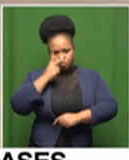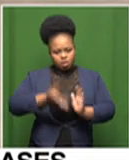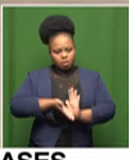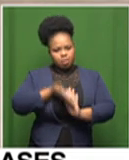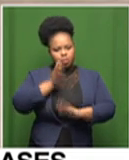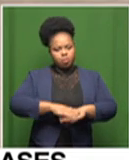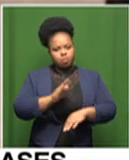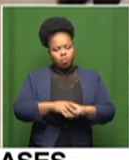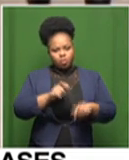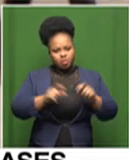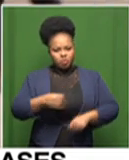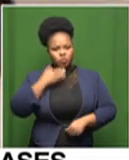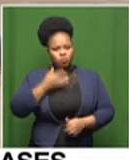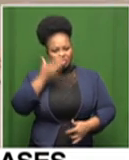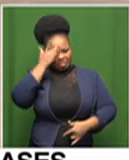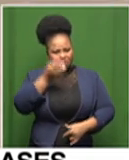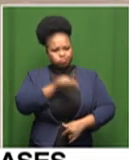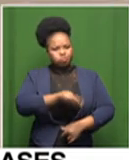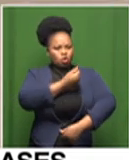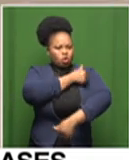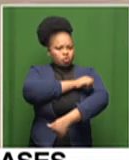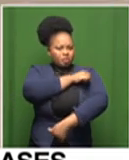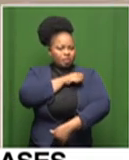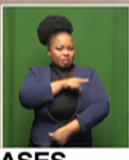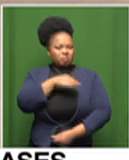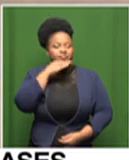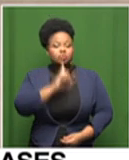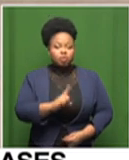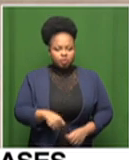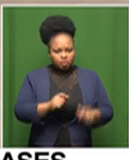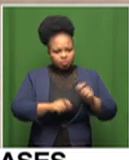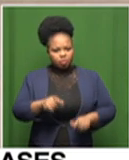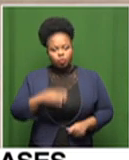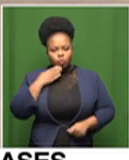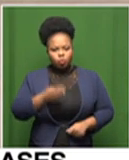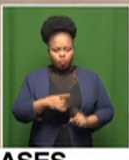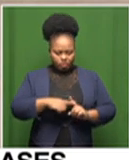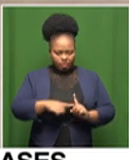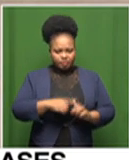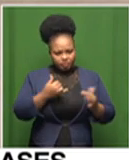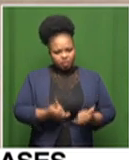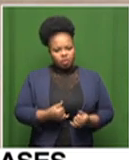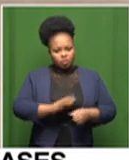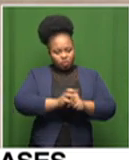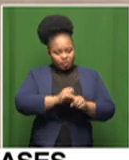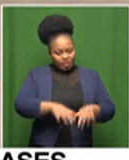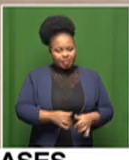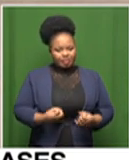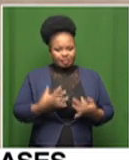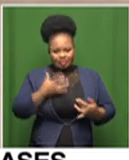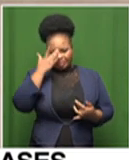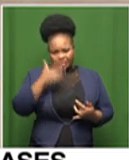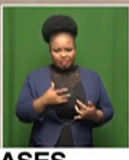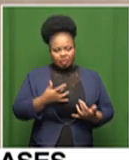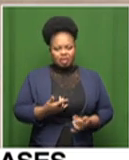in the number of people being hospitalized. So that on its own, it tells us that the people that are positive now with COVID-19, they are no longer